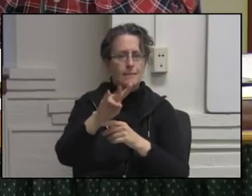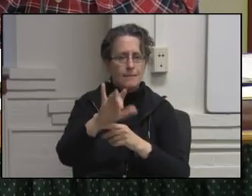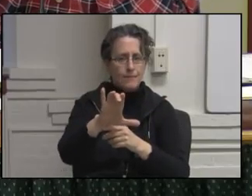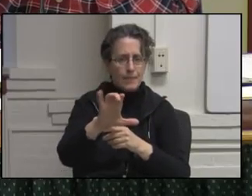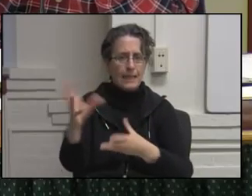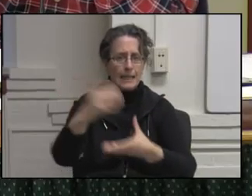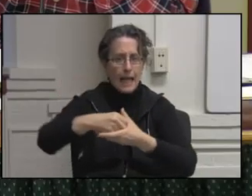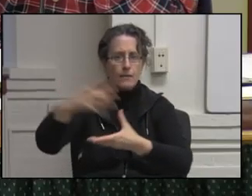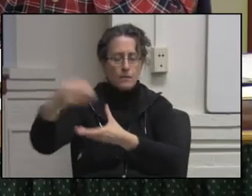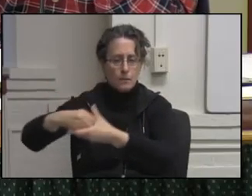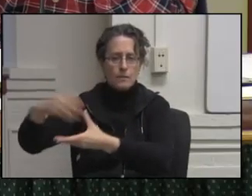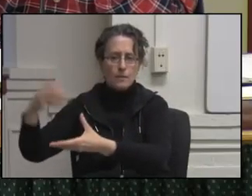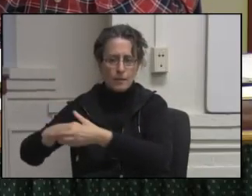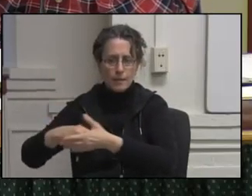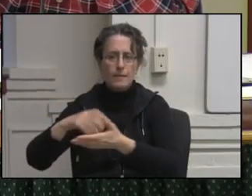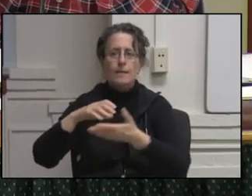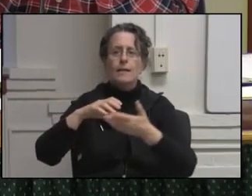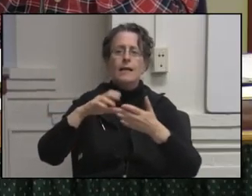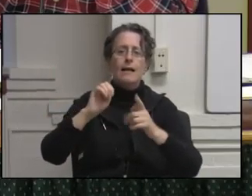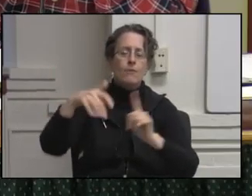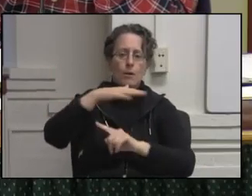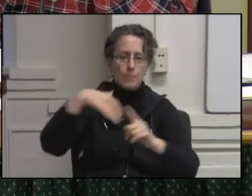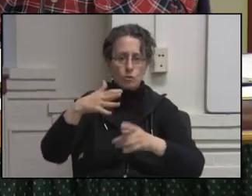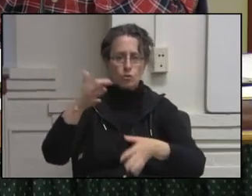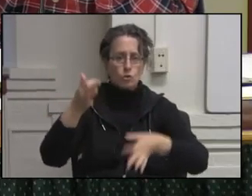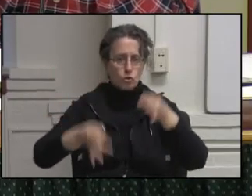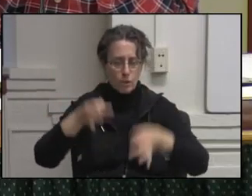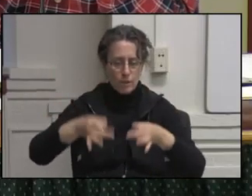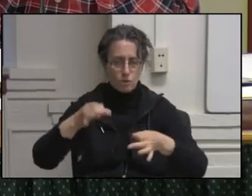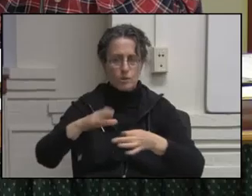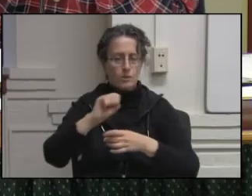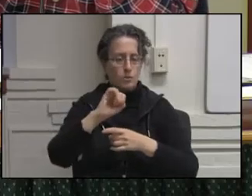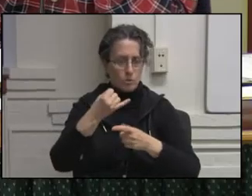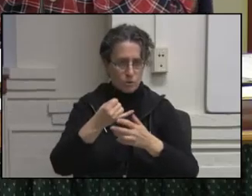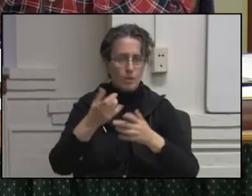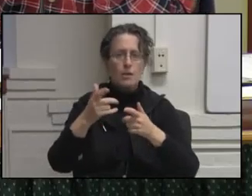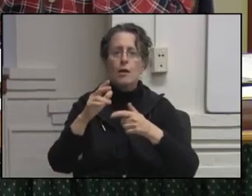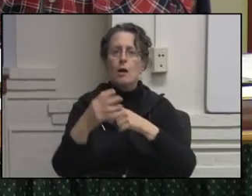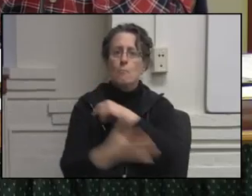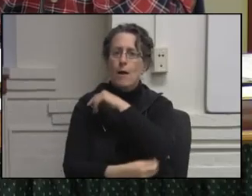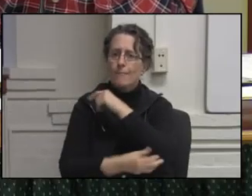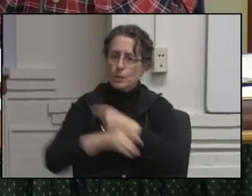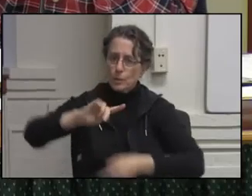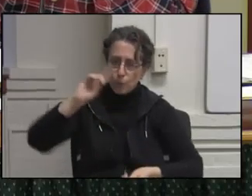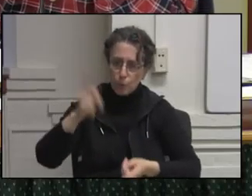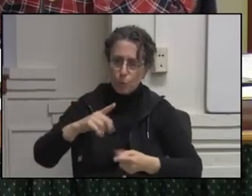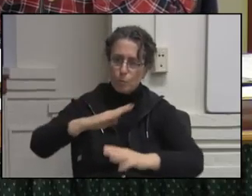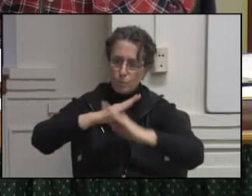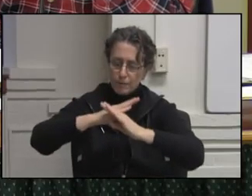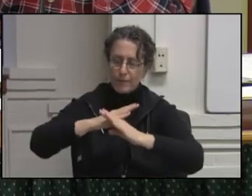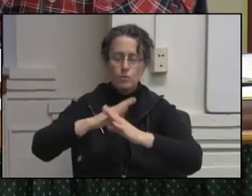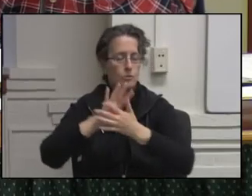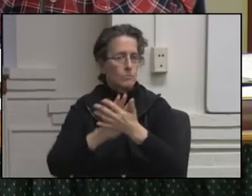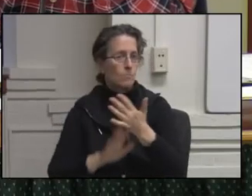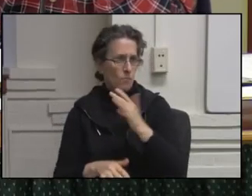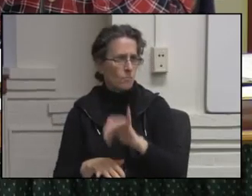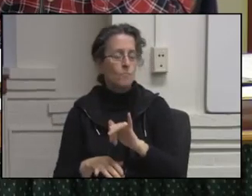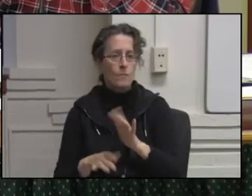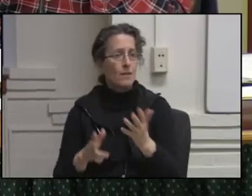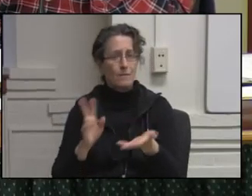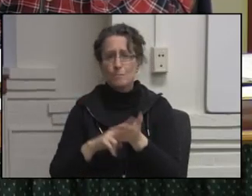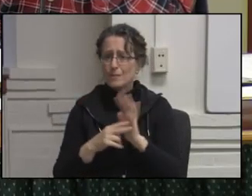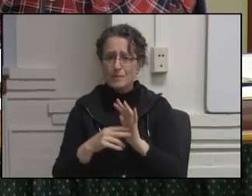environmental justice, equitable services and access, human services, poverty prevention, alleviation. So when we're talking about a sustainable